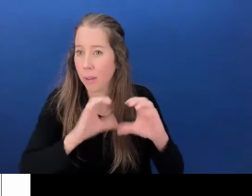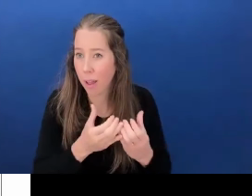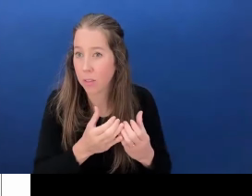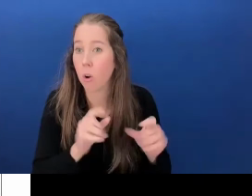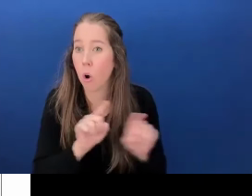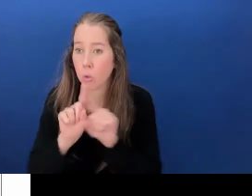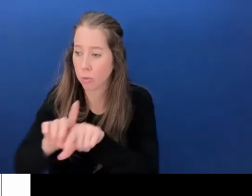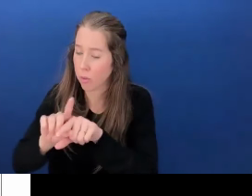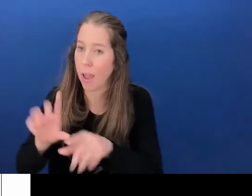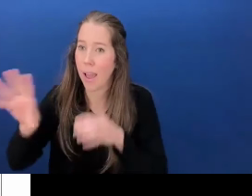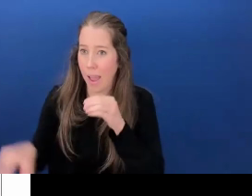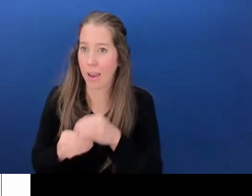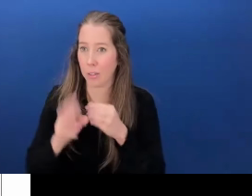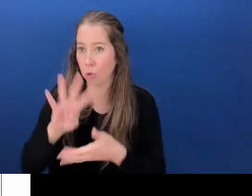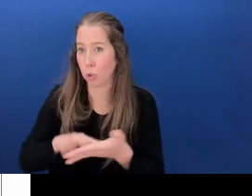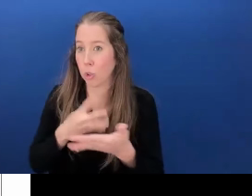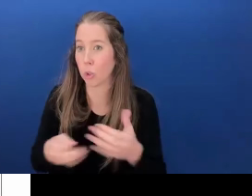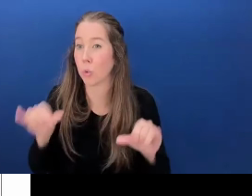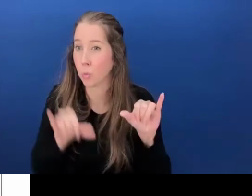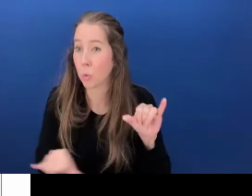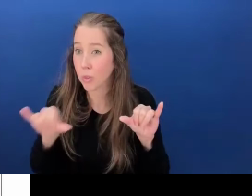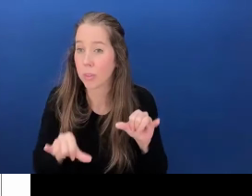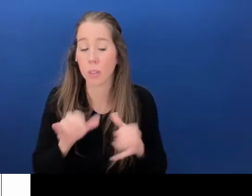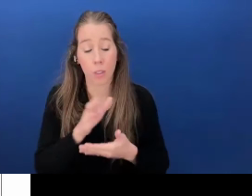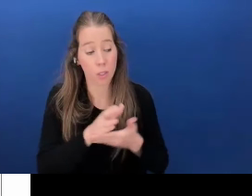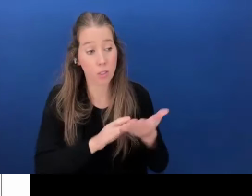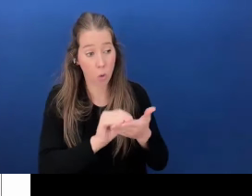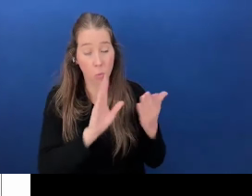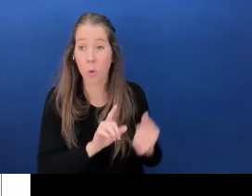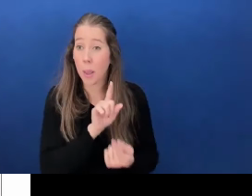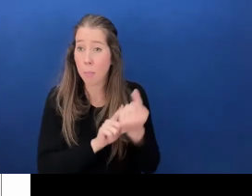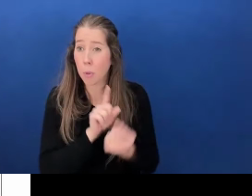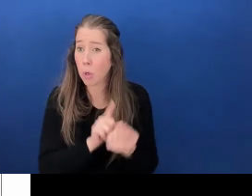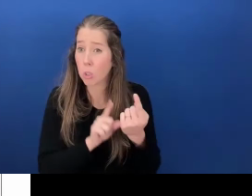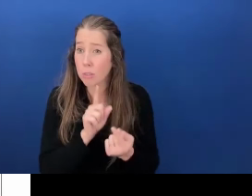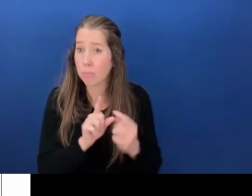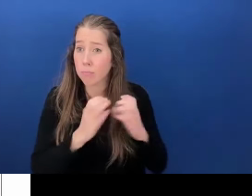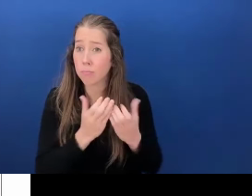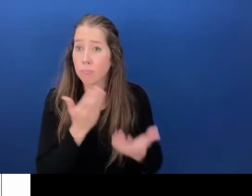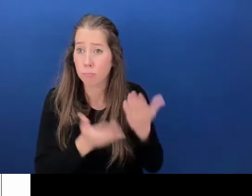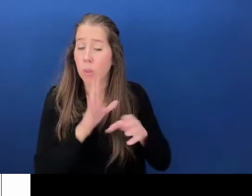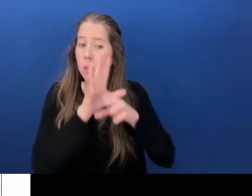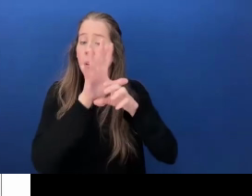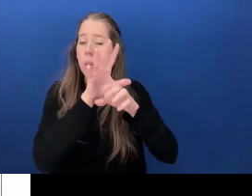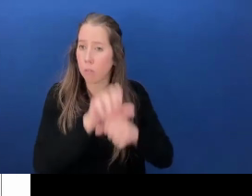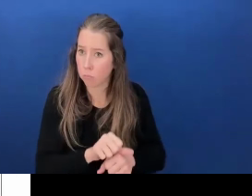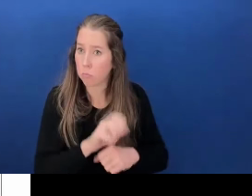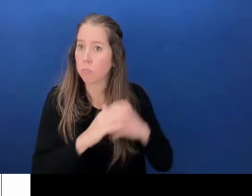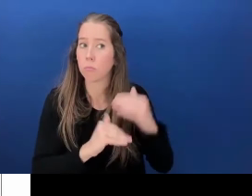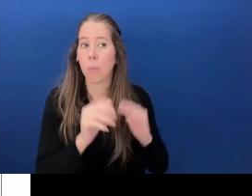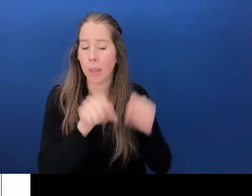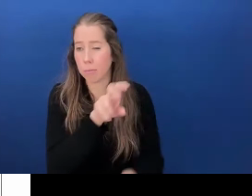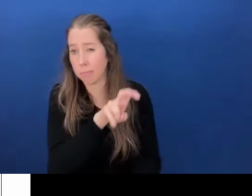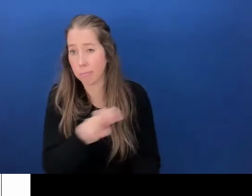your routine. And some students from our in-person class may decide to transition to online once they've gotten the hang of it and be able